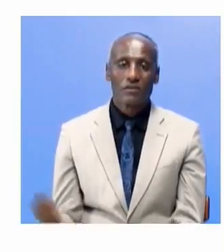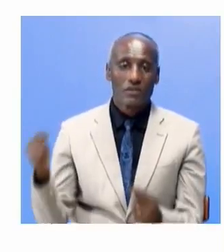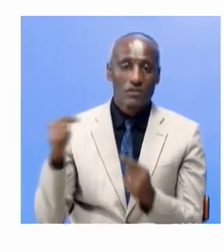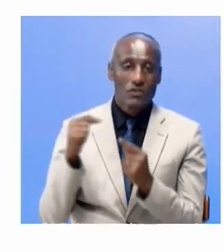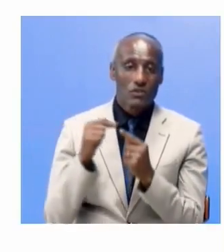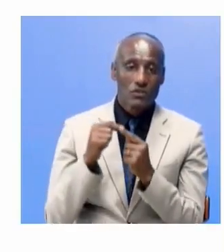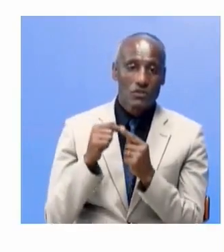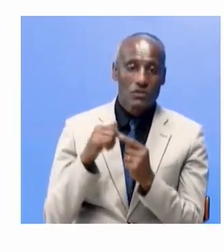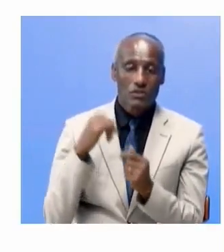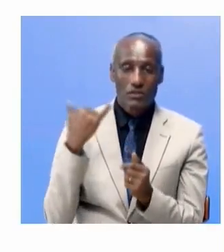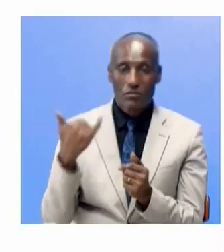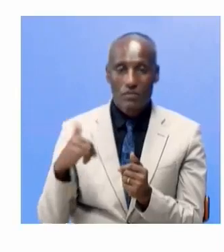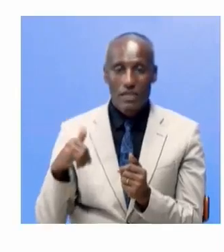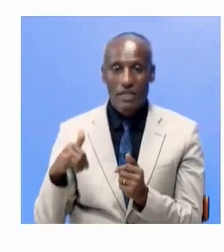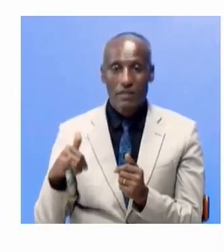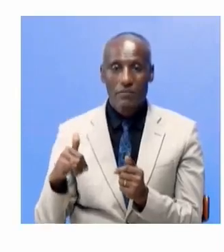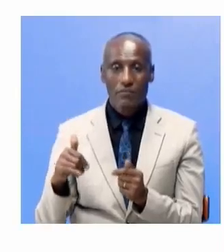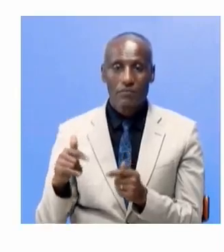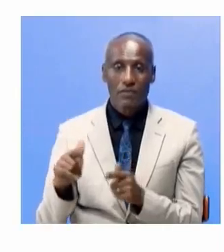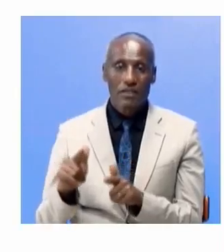to play